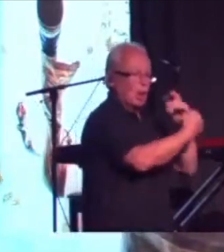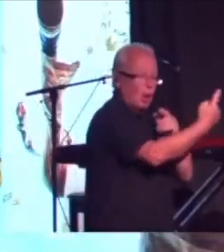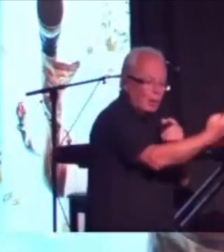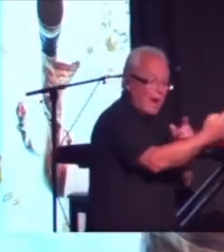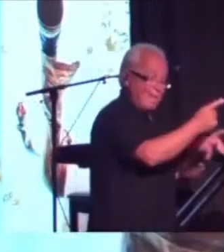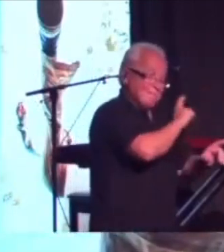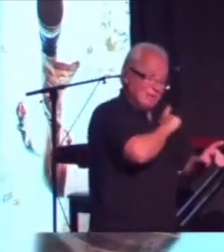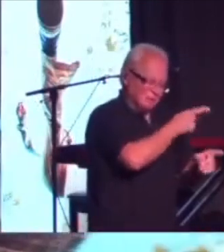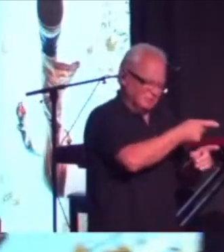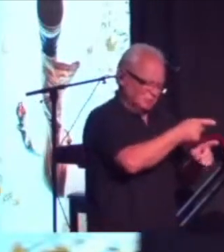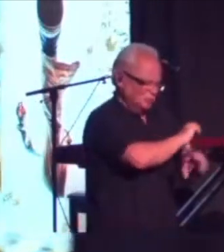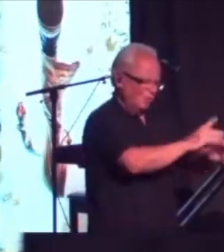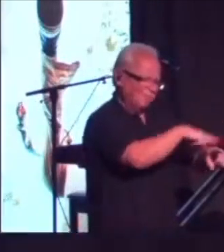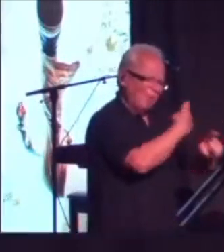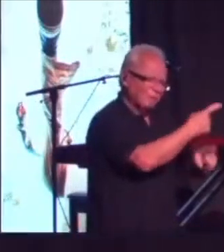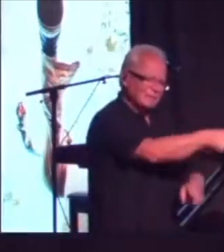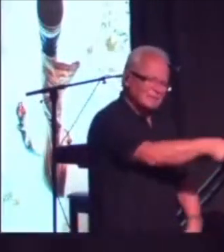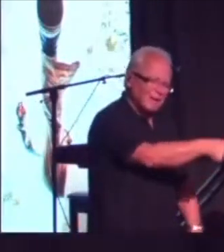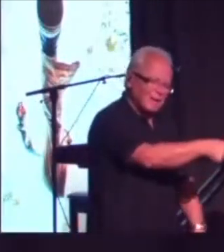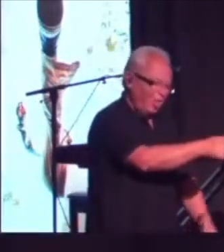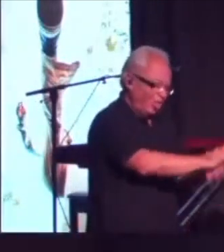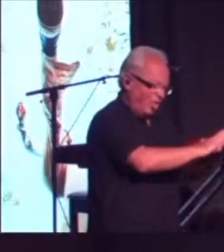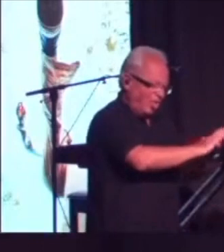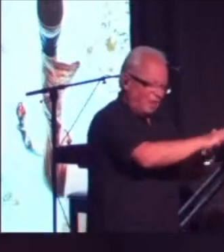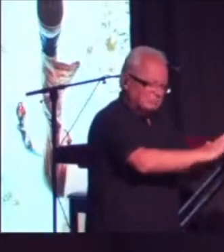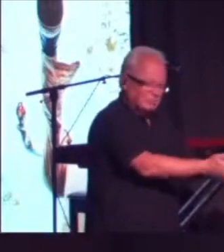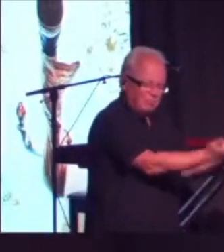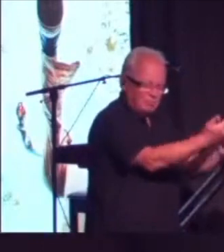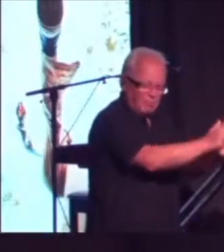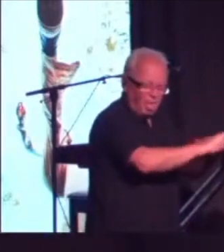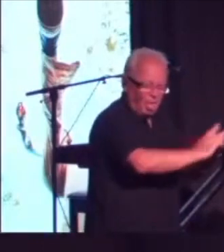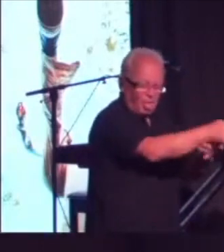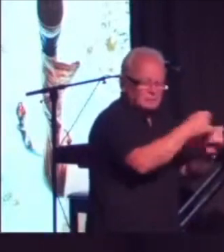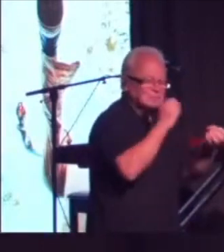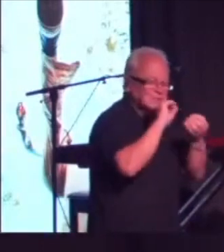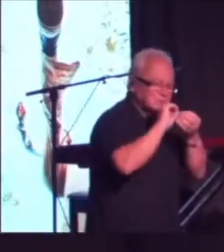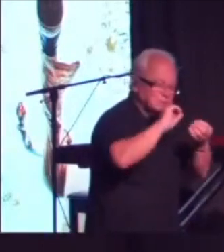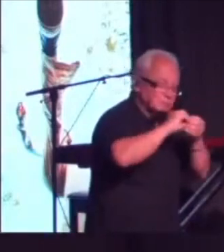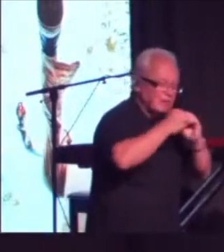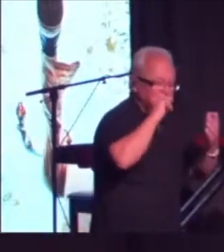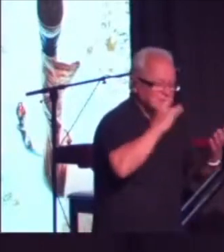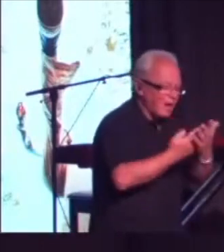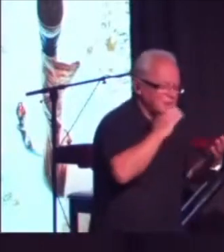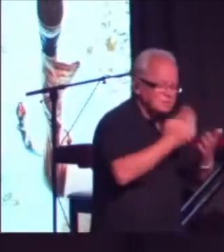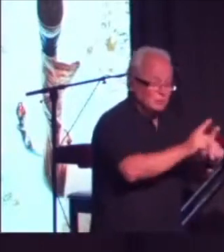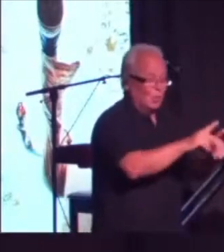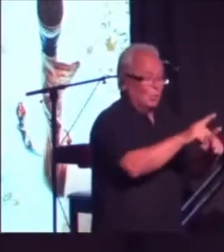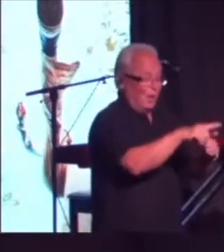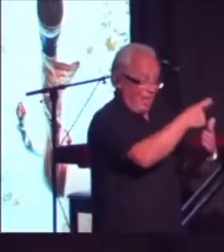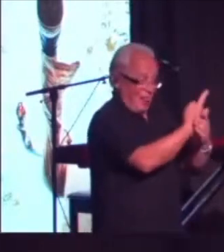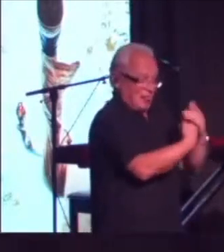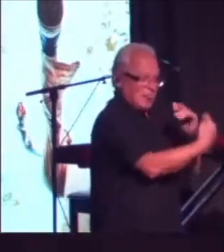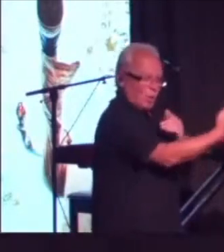imperfect. He wasn't lonely because he'd messed things up and made mistakes. Adam was lonely because he was perfect. You see,